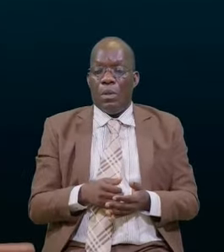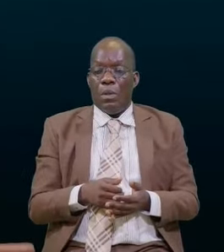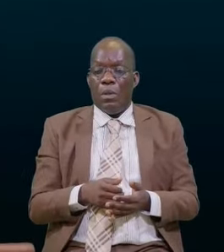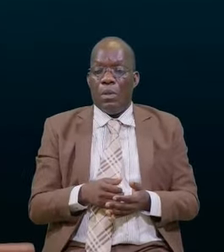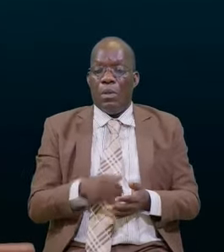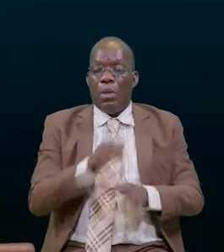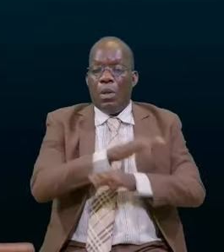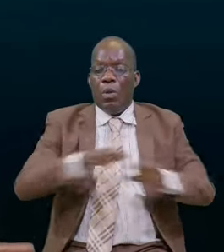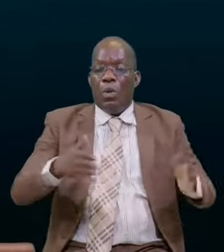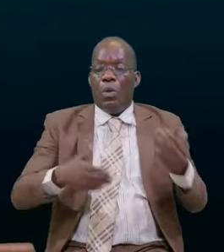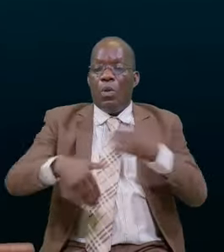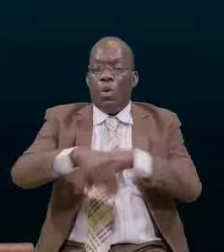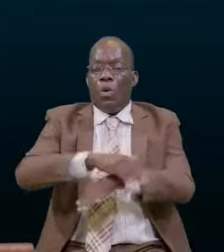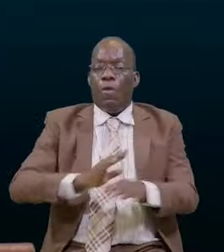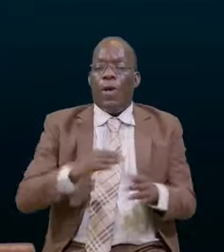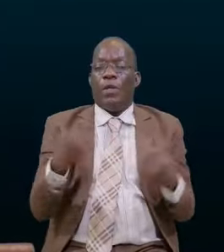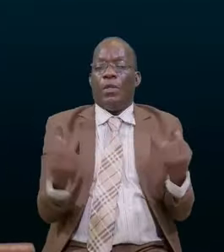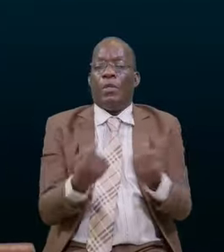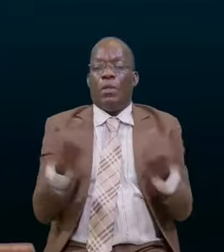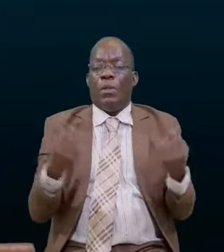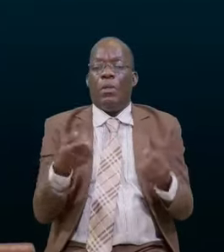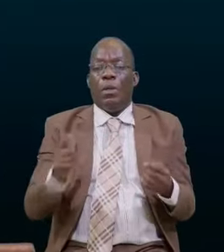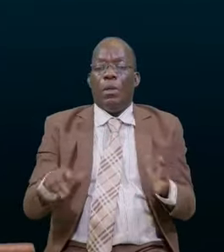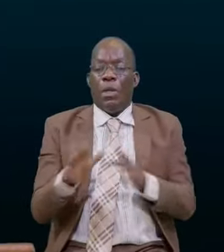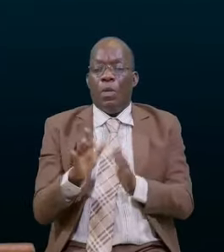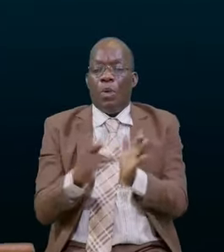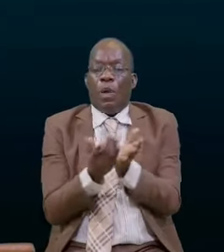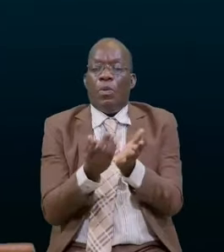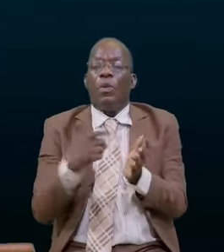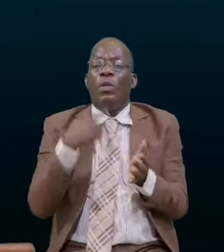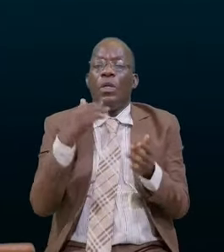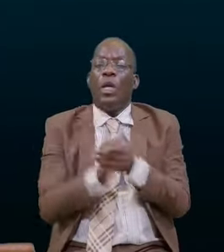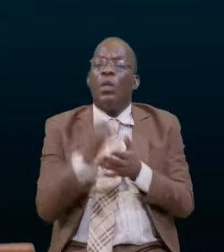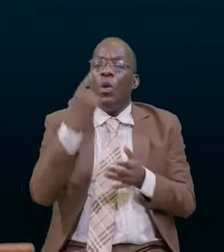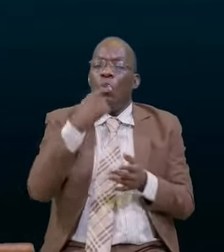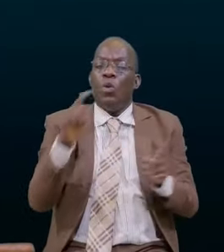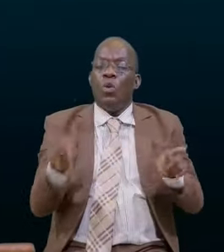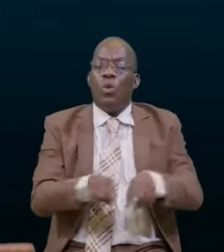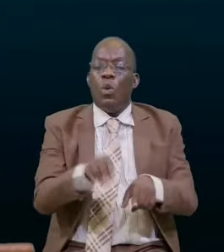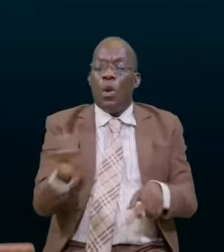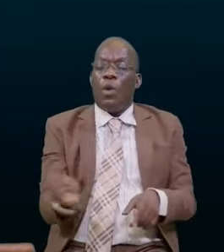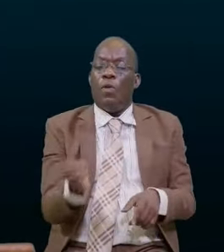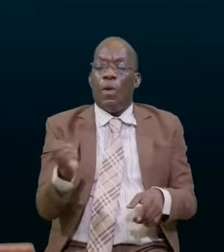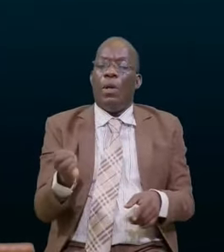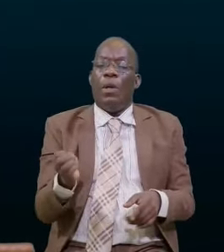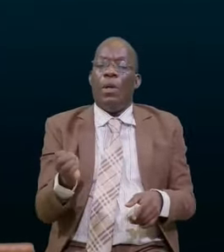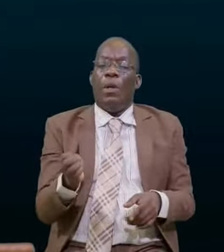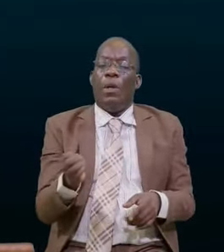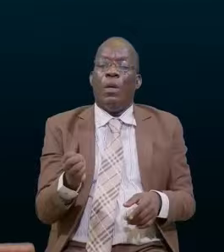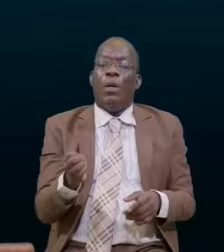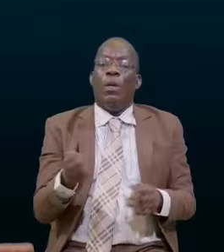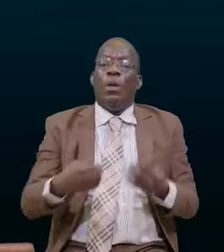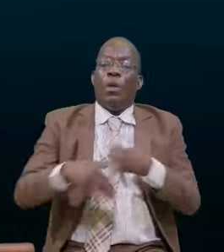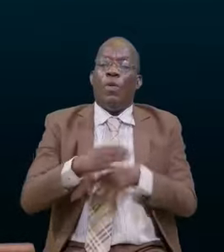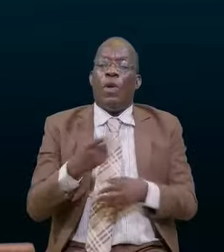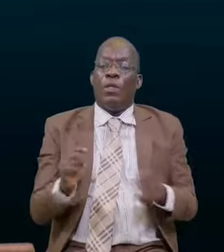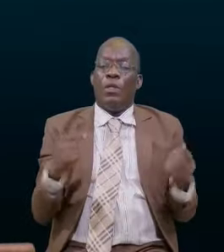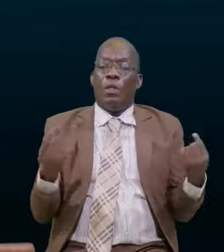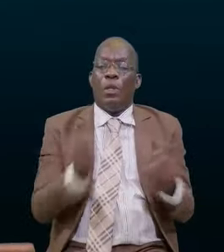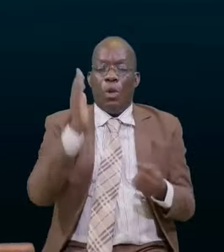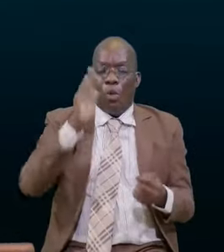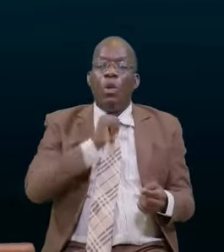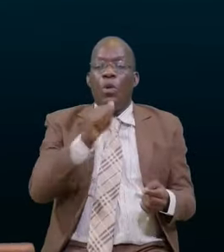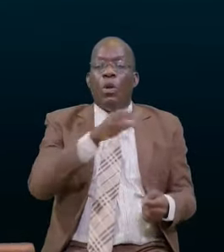cover up the sin the Bible tells us anyone who covers up his sin he cannot prosper and I know you want to prosper I know you want to make